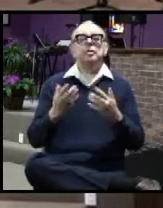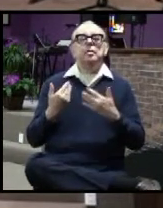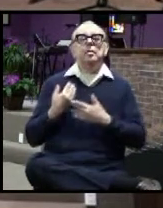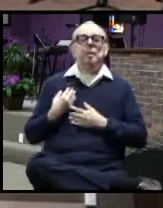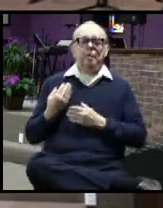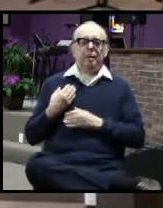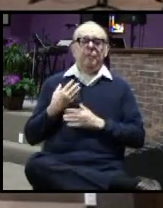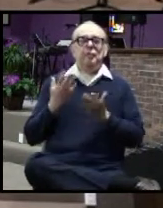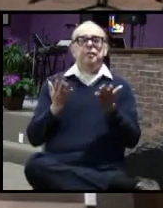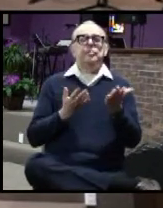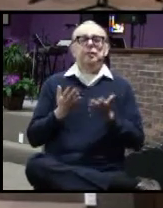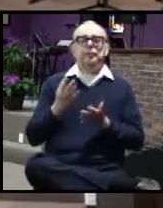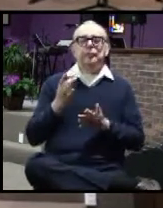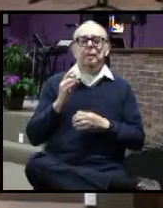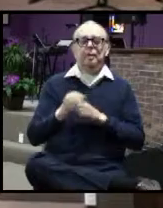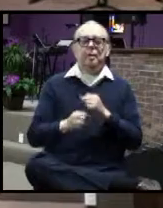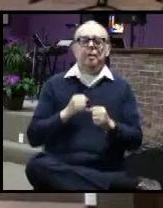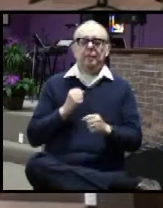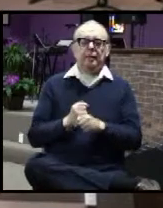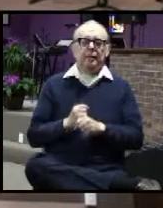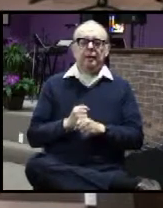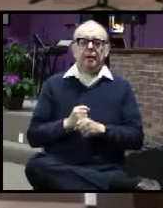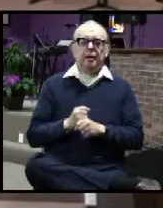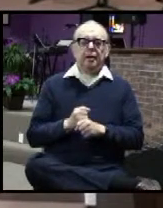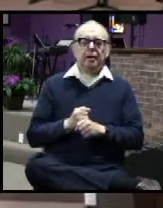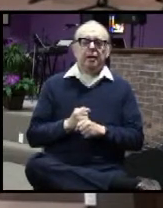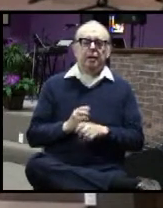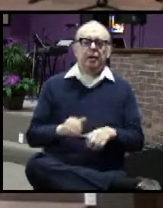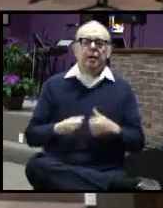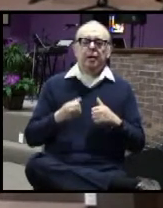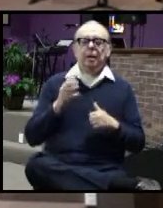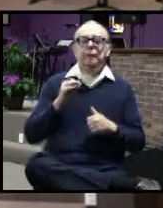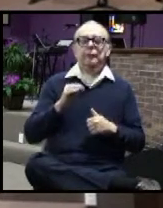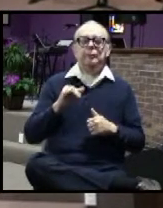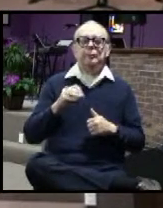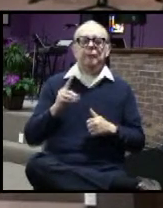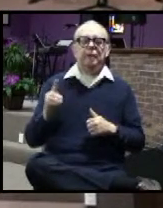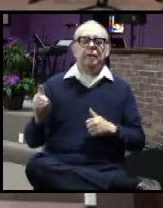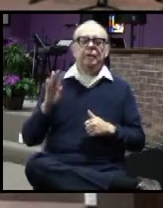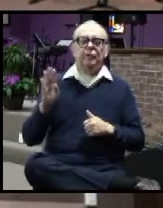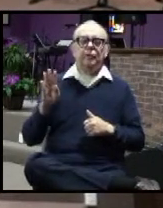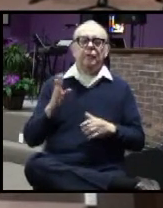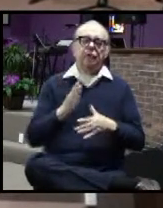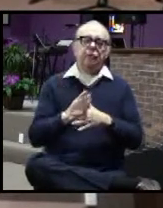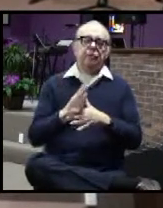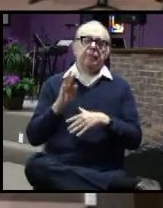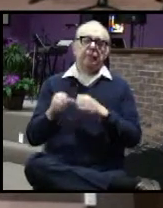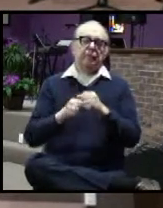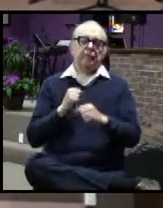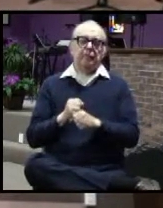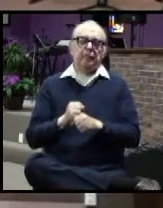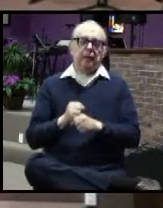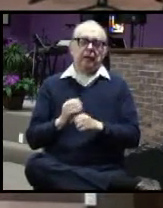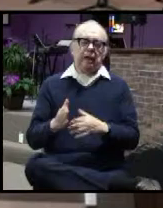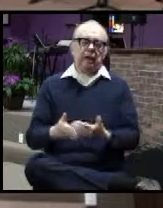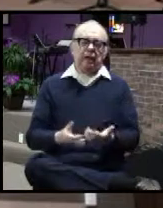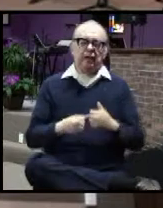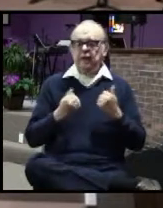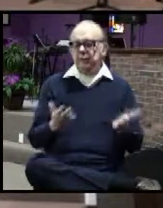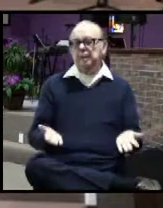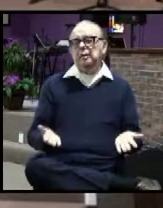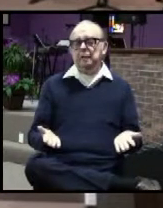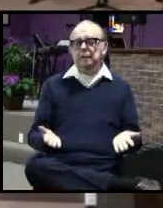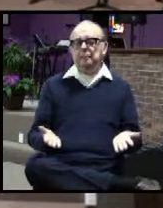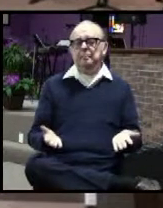8 years. I lived in Maryland for 4 and then in Germany for 4. But I've lived in this area the other